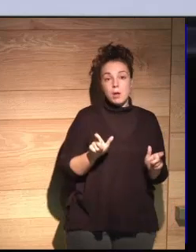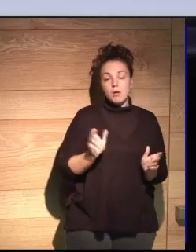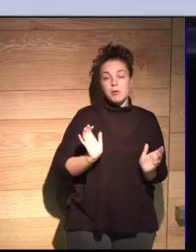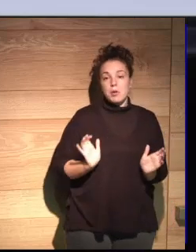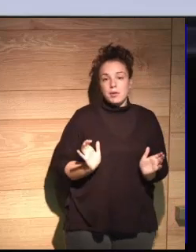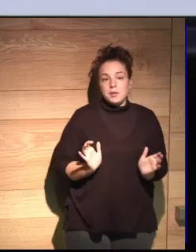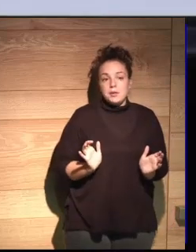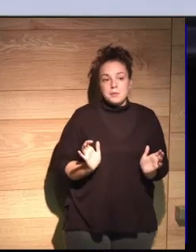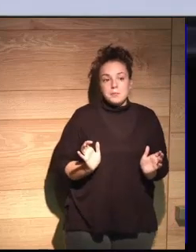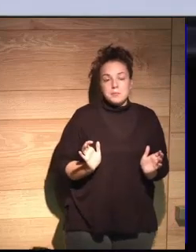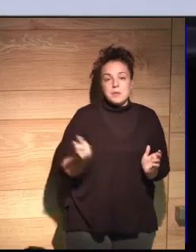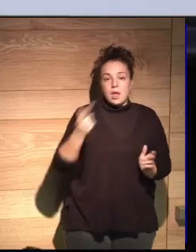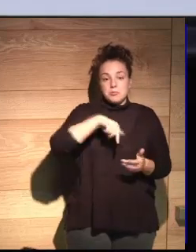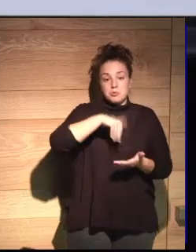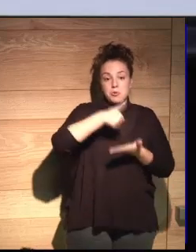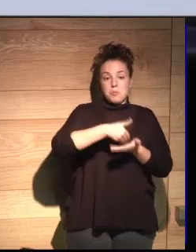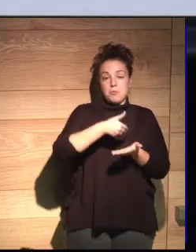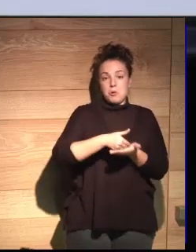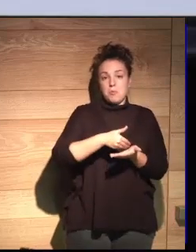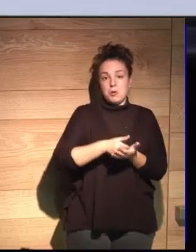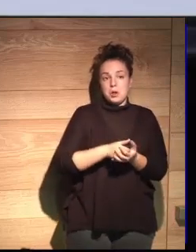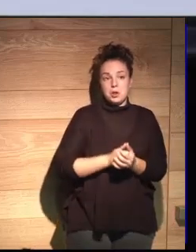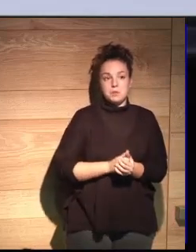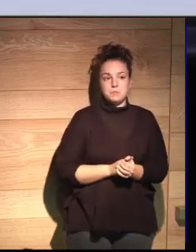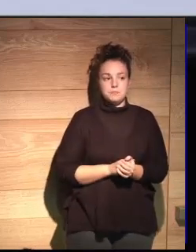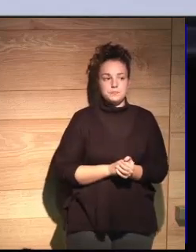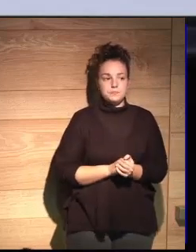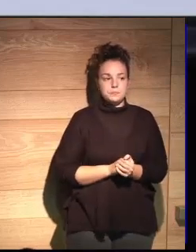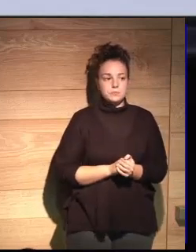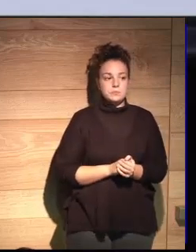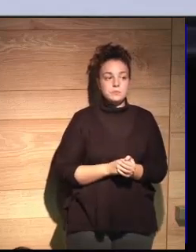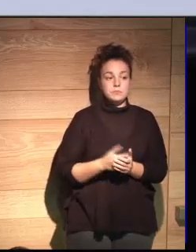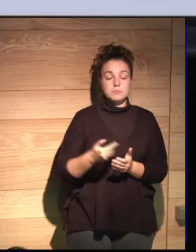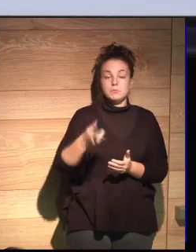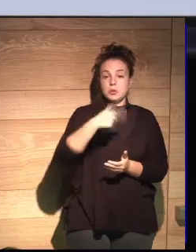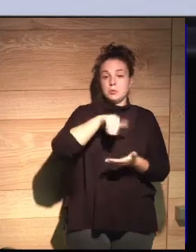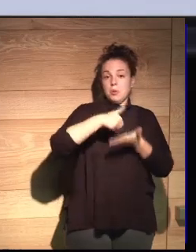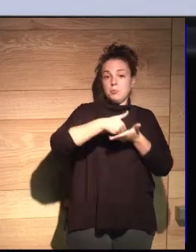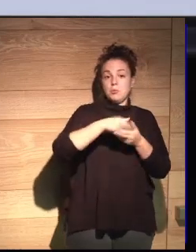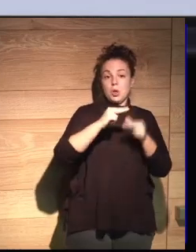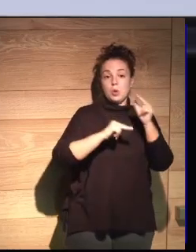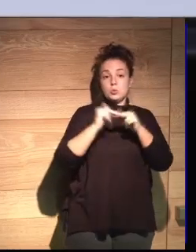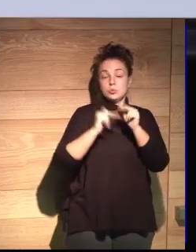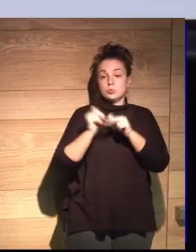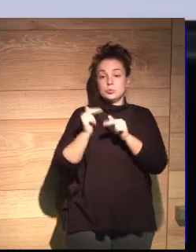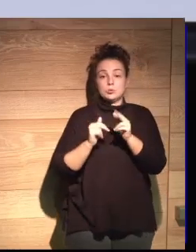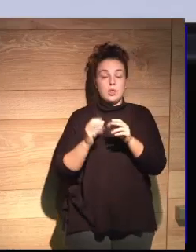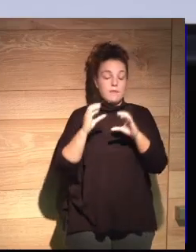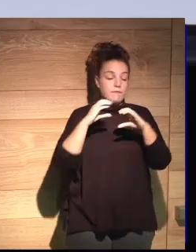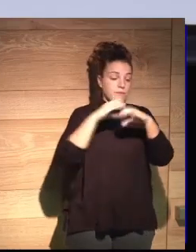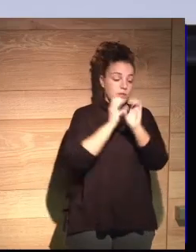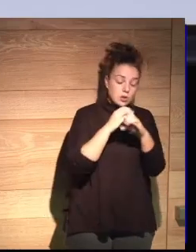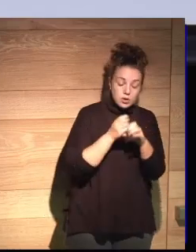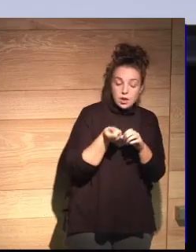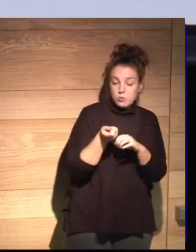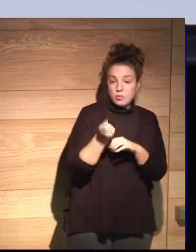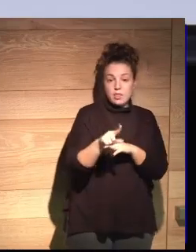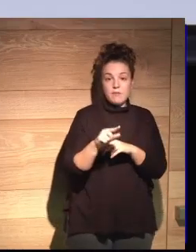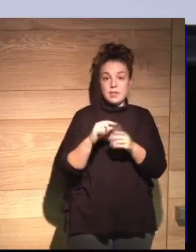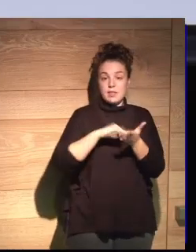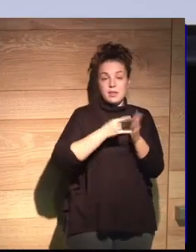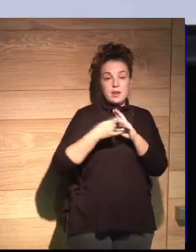of a human being that we propose to build, then we don't need